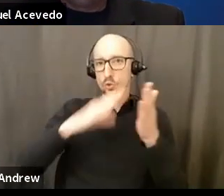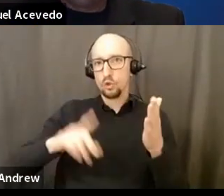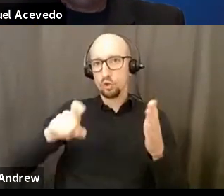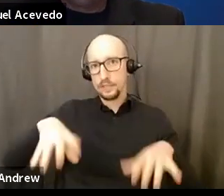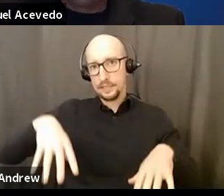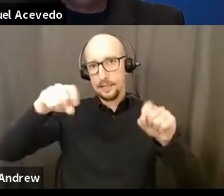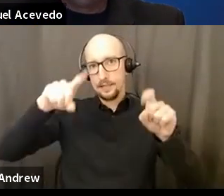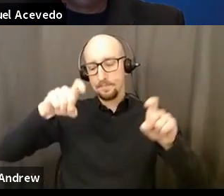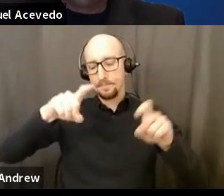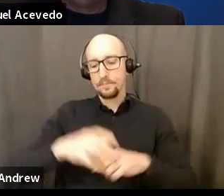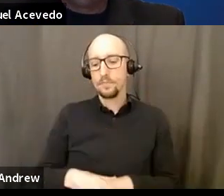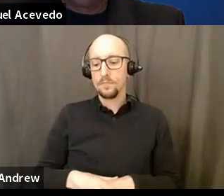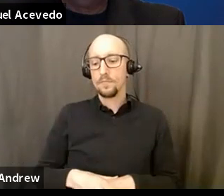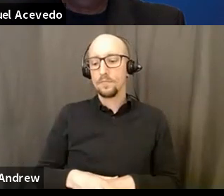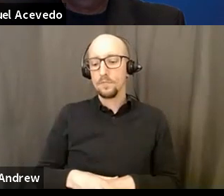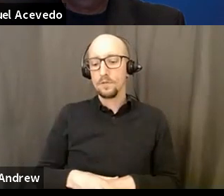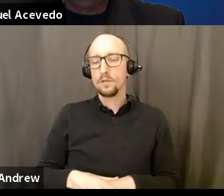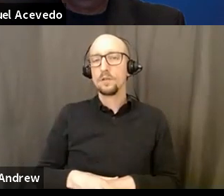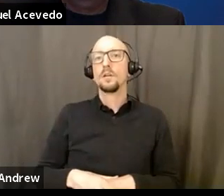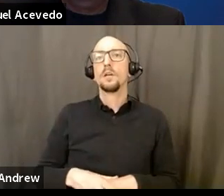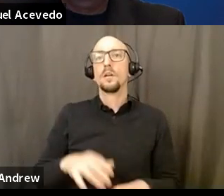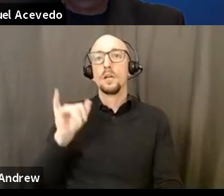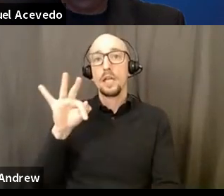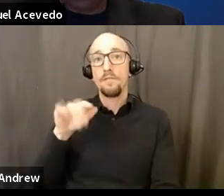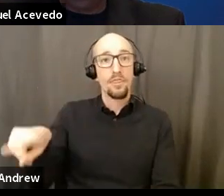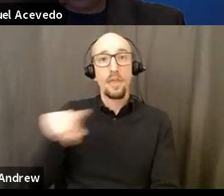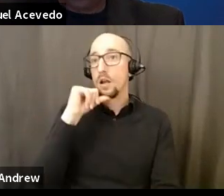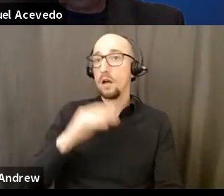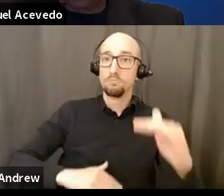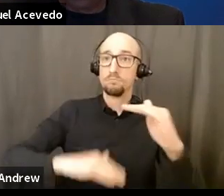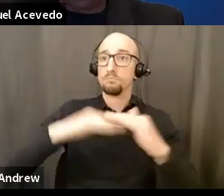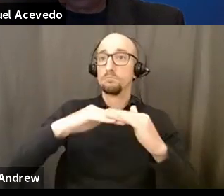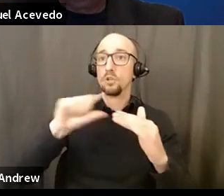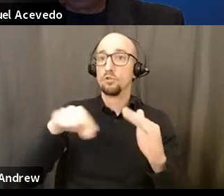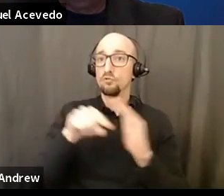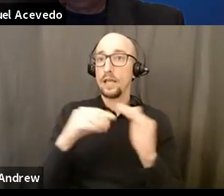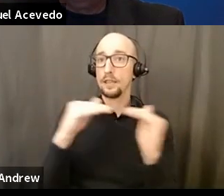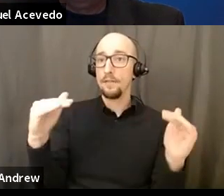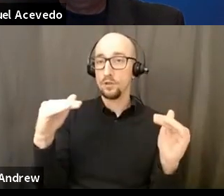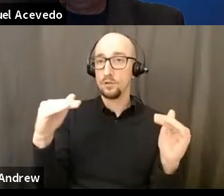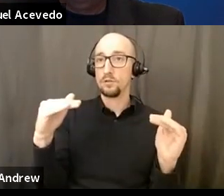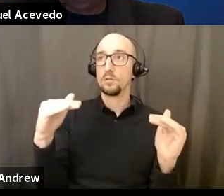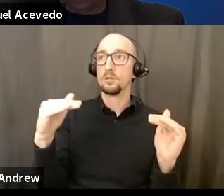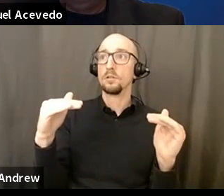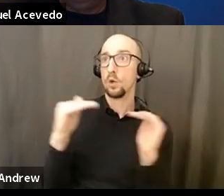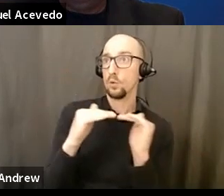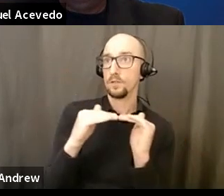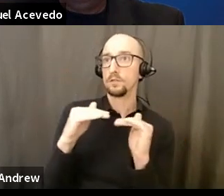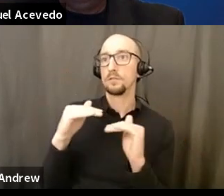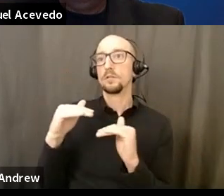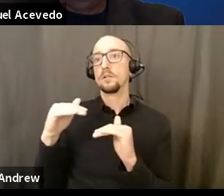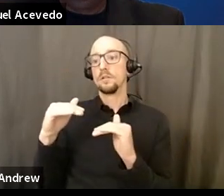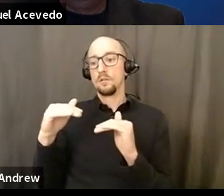that if they do not reach grade level equivalent on the threshold and they do